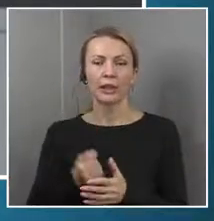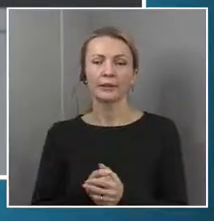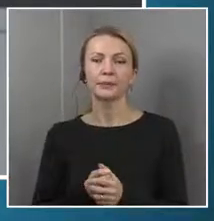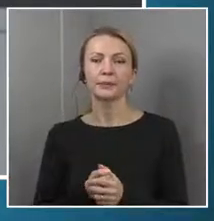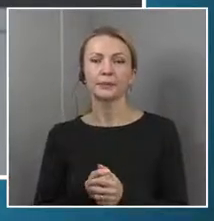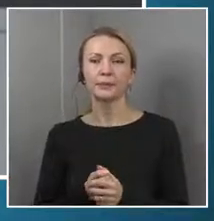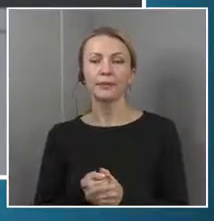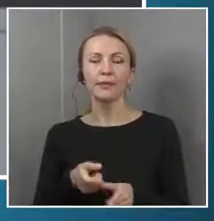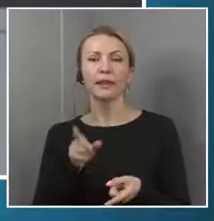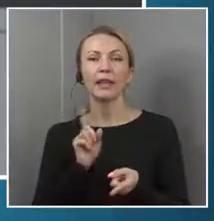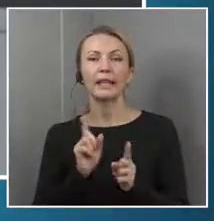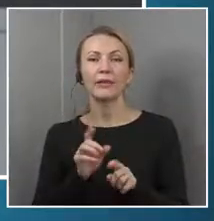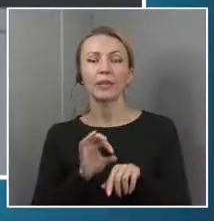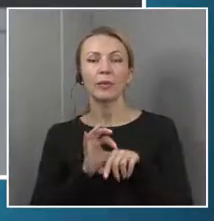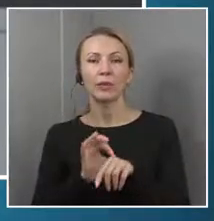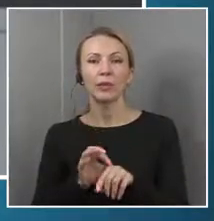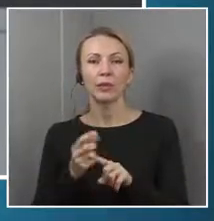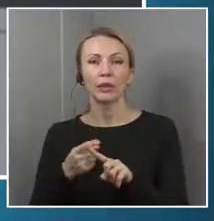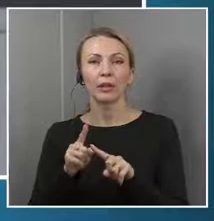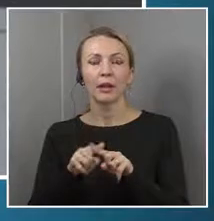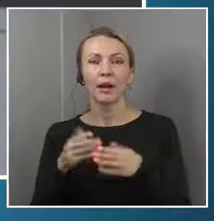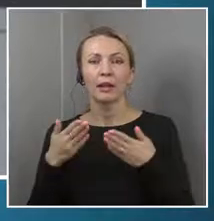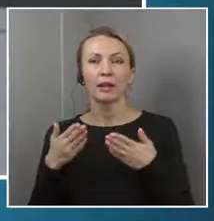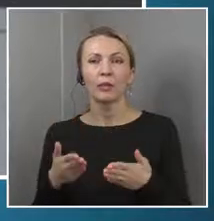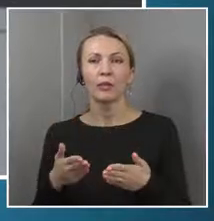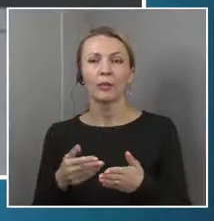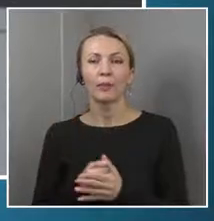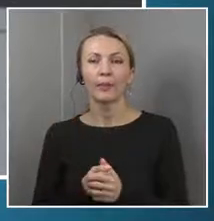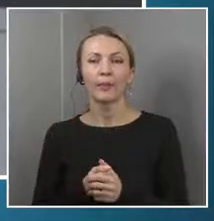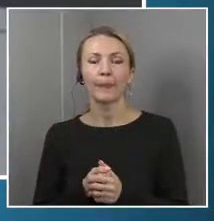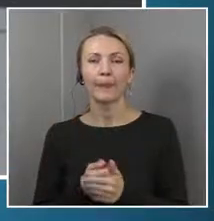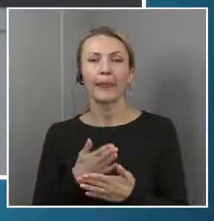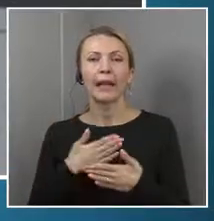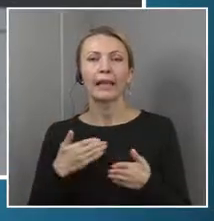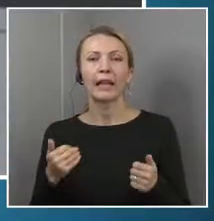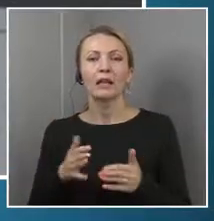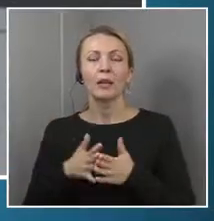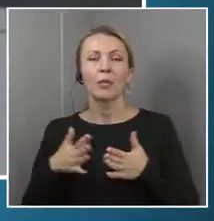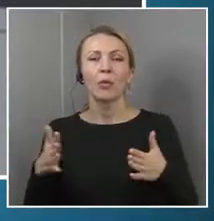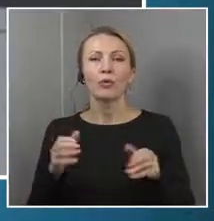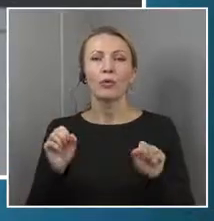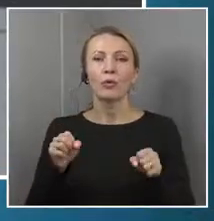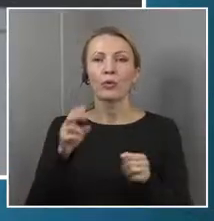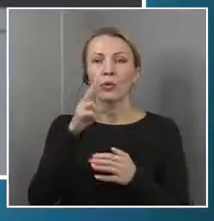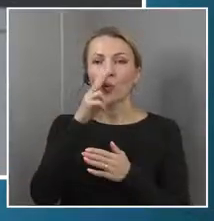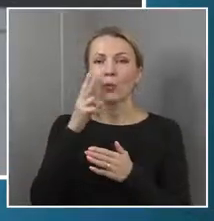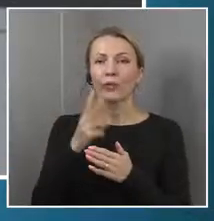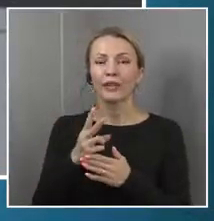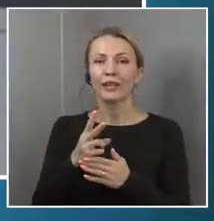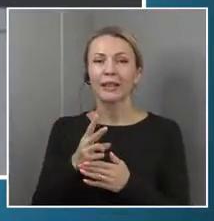You cannot see it anywhere, I mean on the walls, exhibited. So